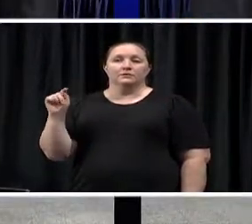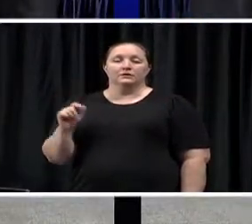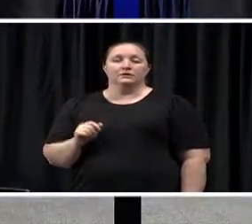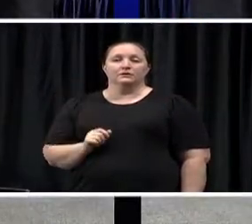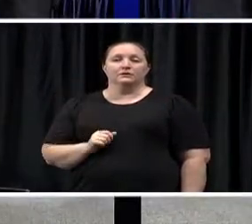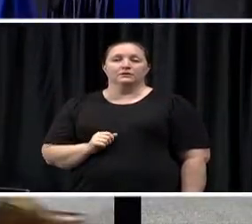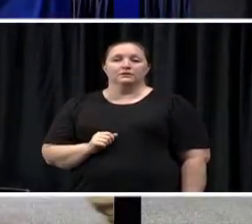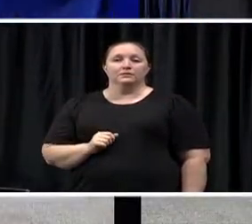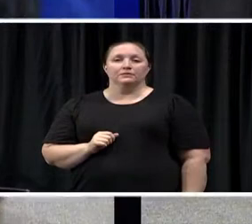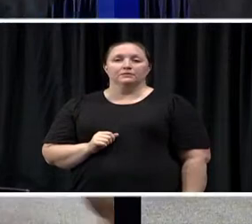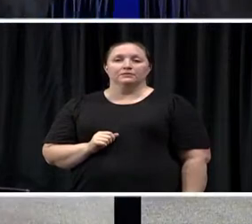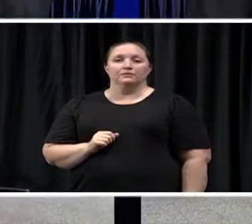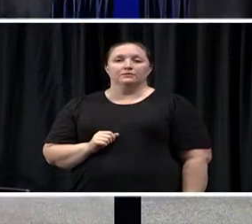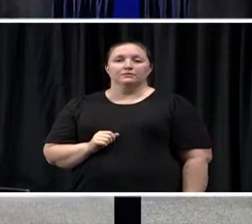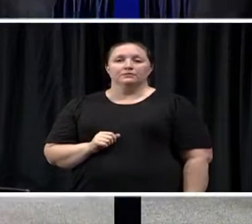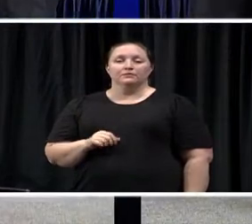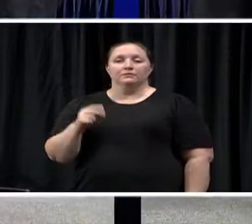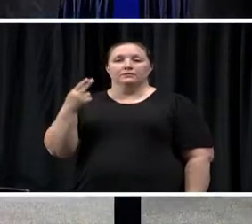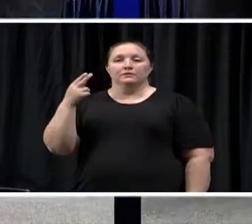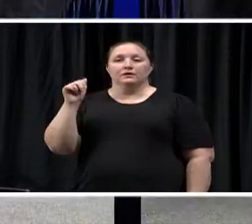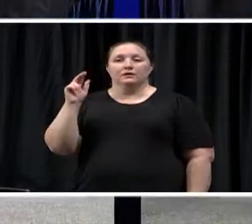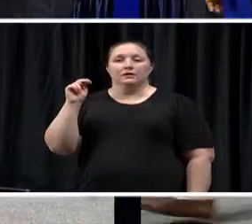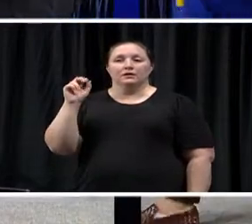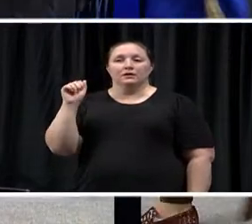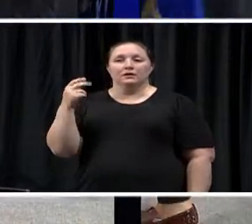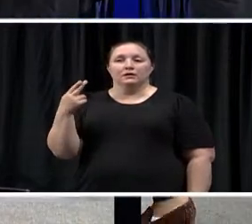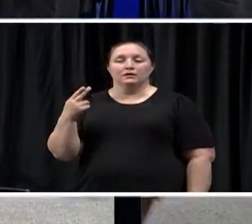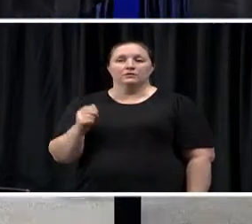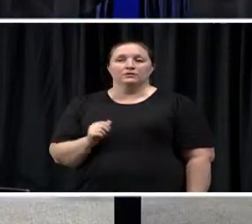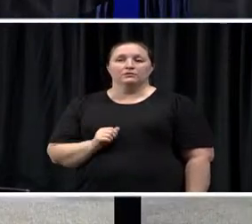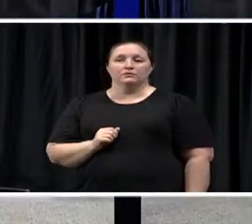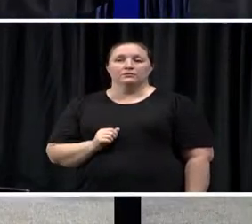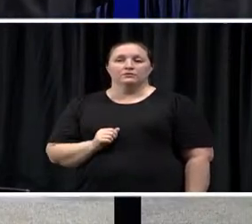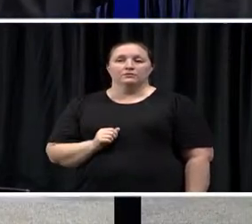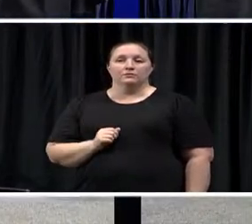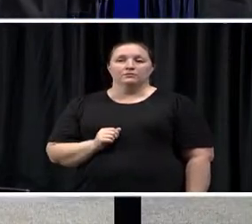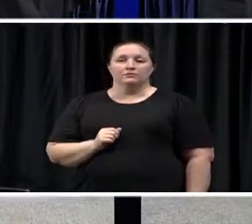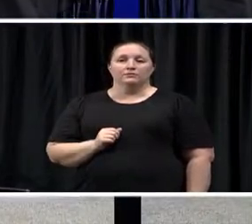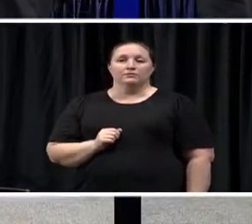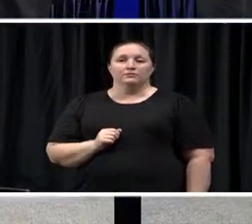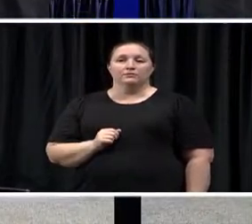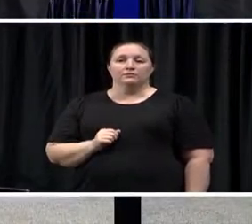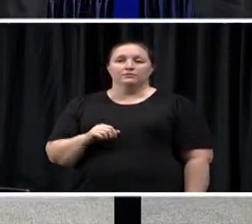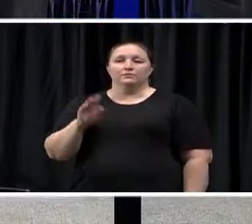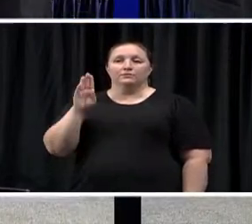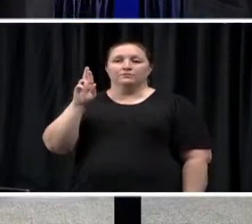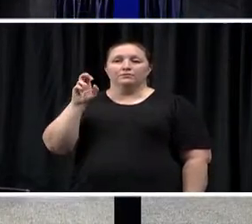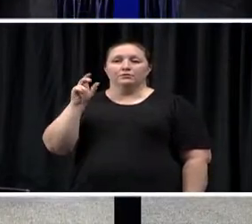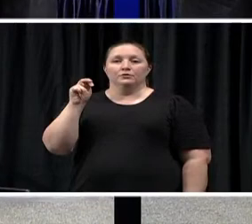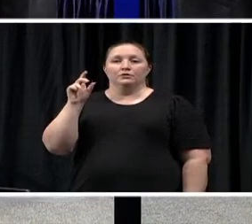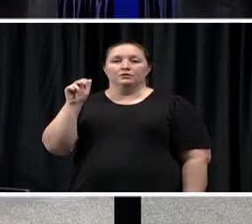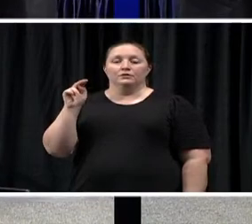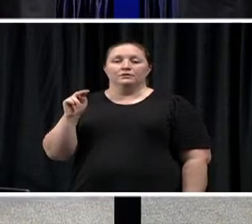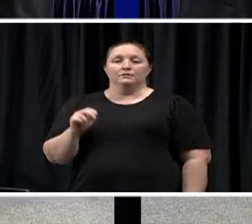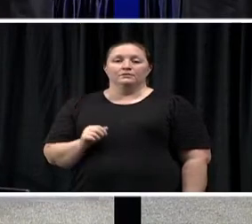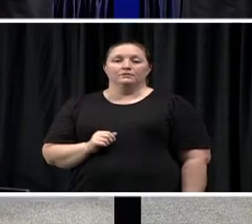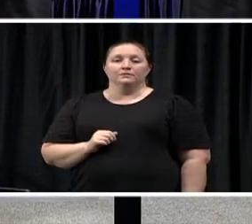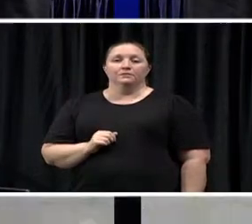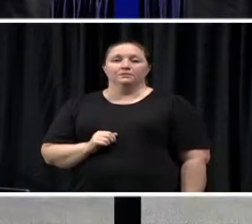Patel. Hannah Renee Perigo. Brandon Wesley Pavey.